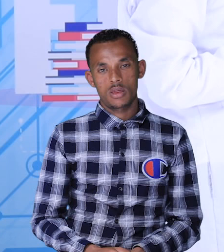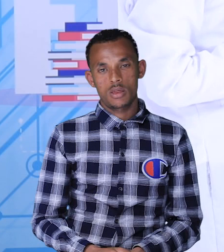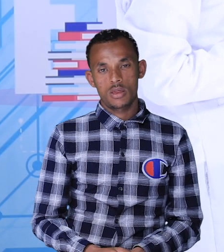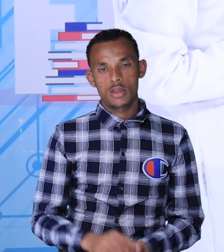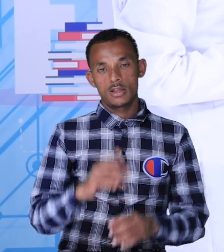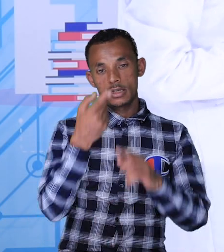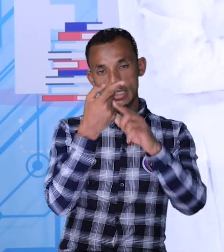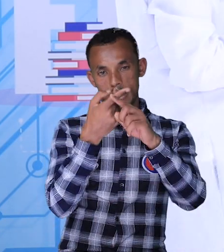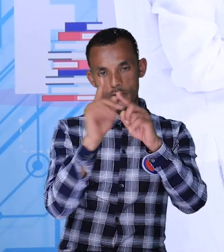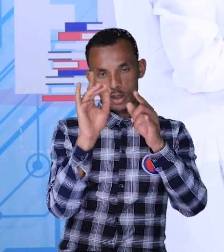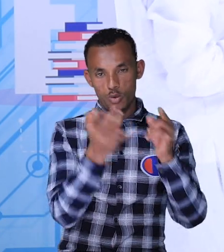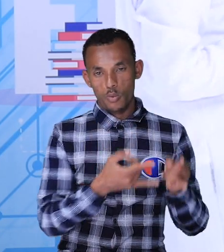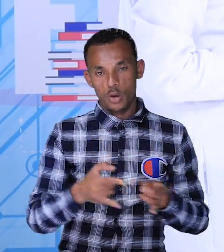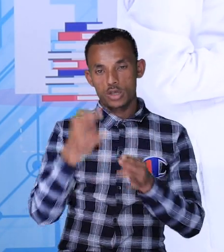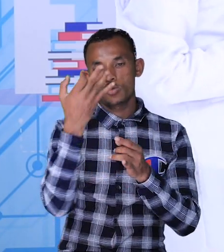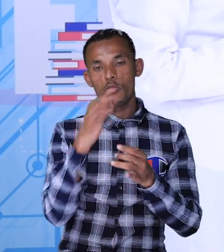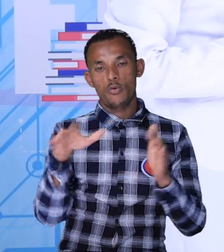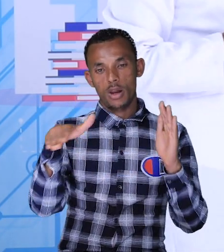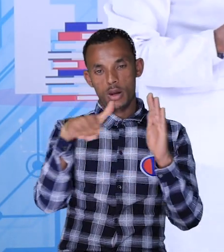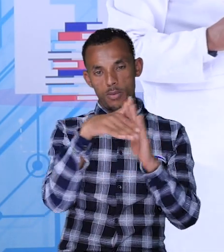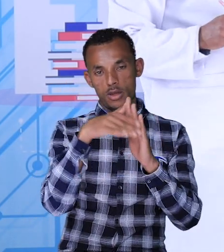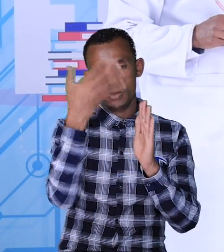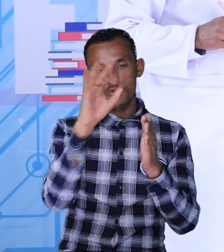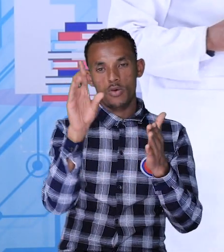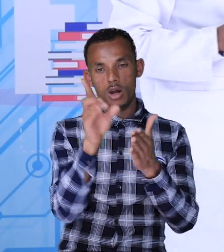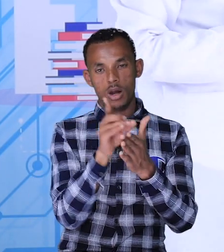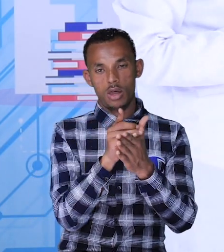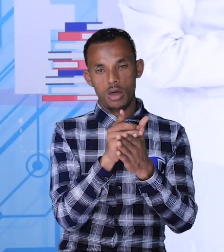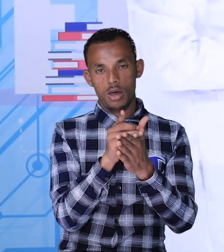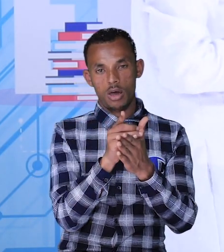the different ways of representation of data.